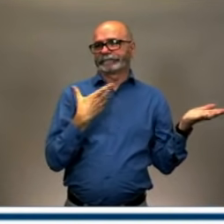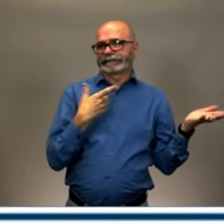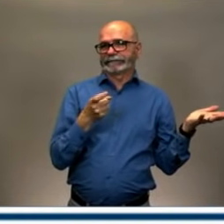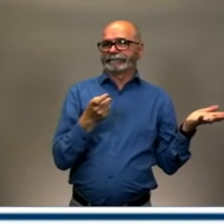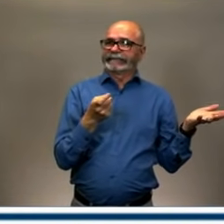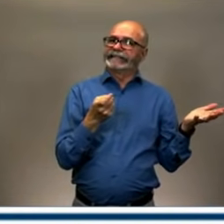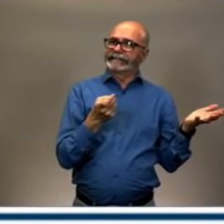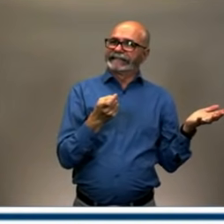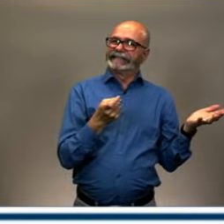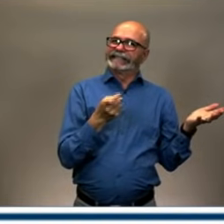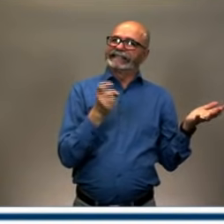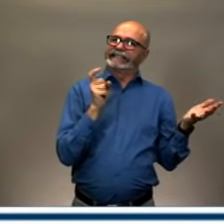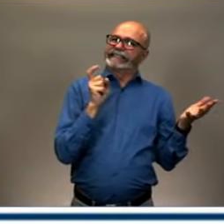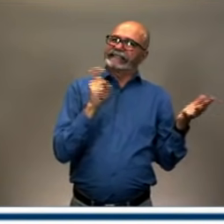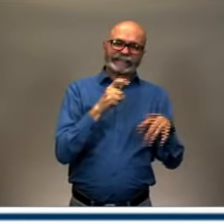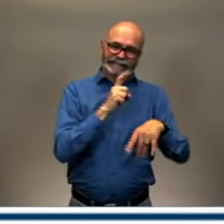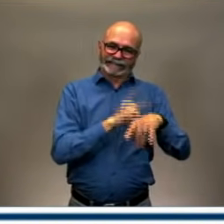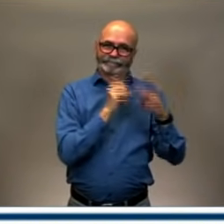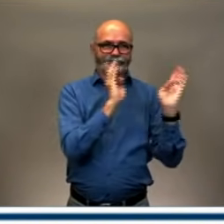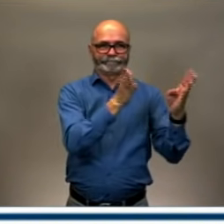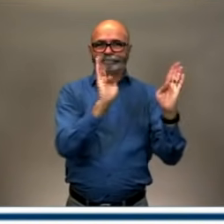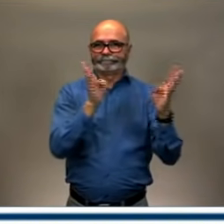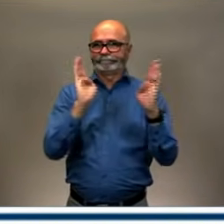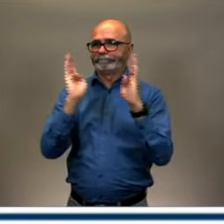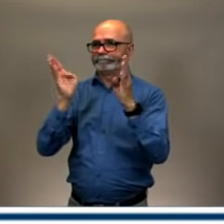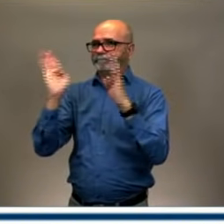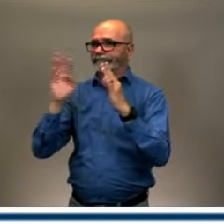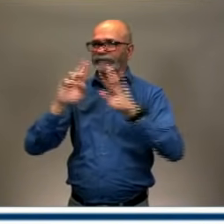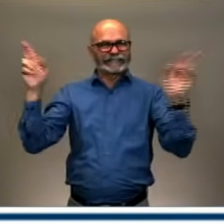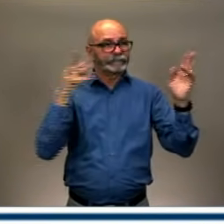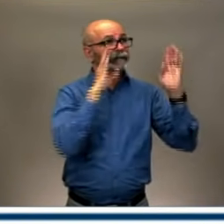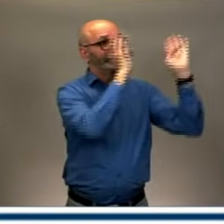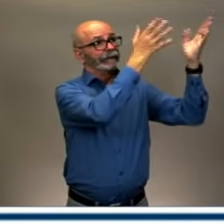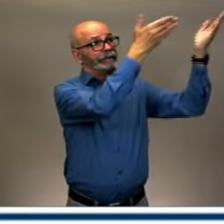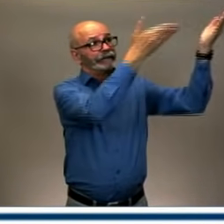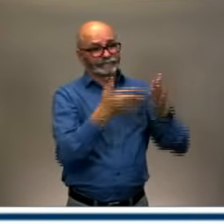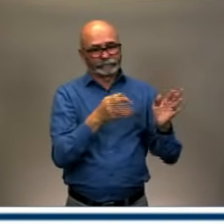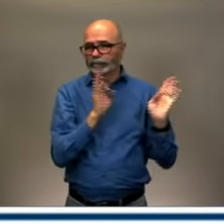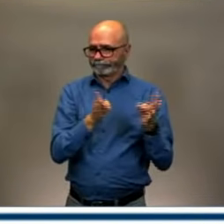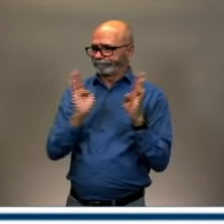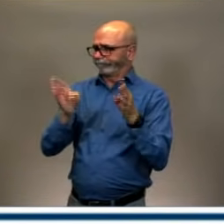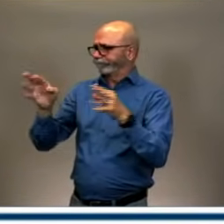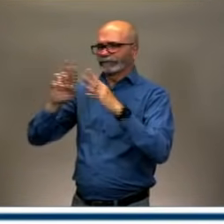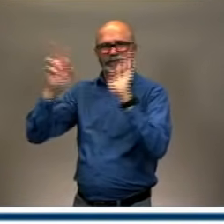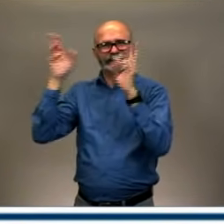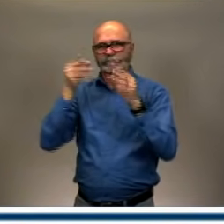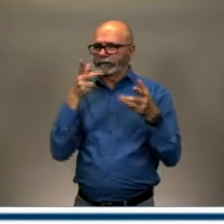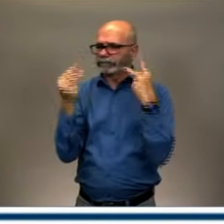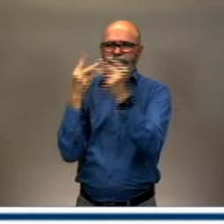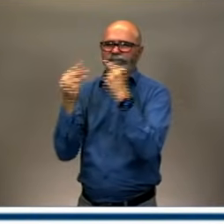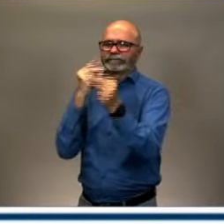in a timely manner whatever vaccine we get. Next question will go to Natasha Pace with CTV.